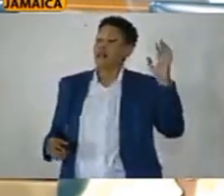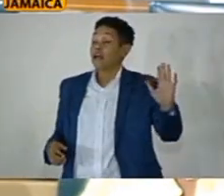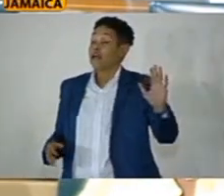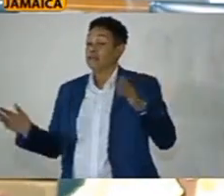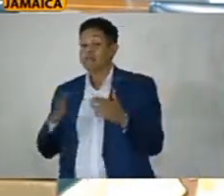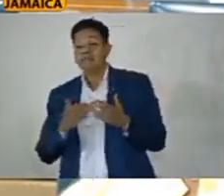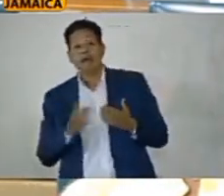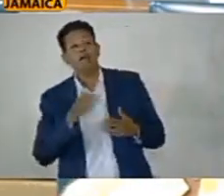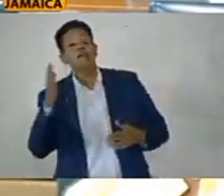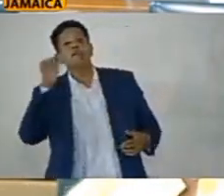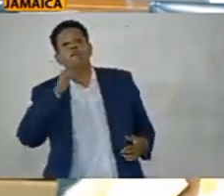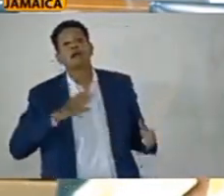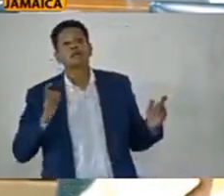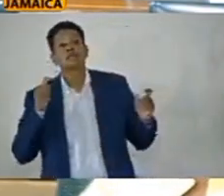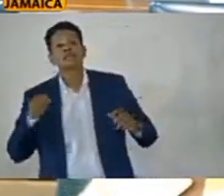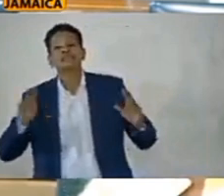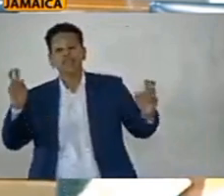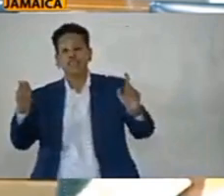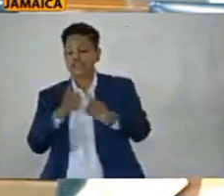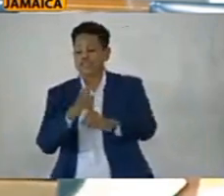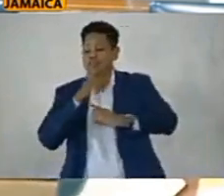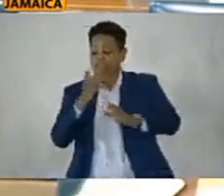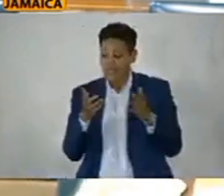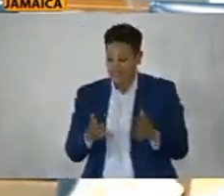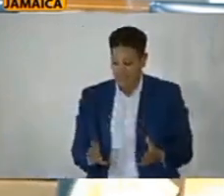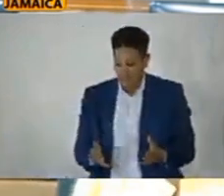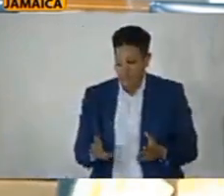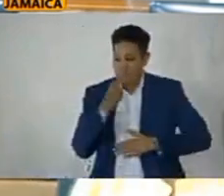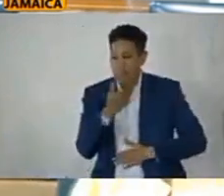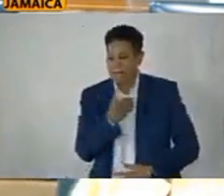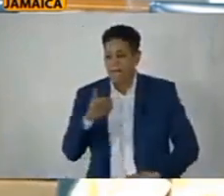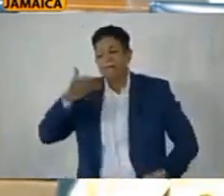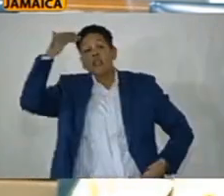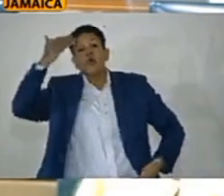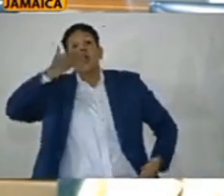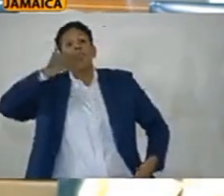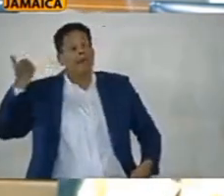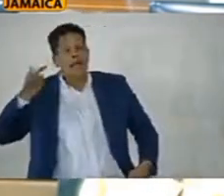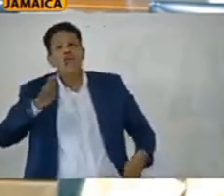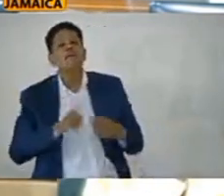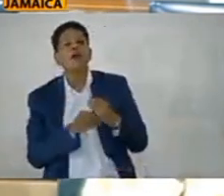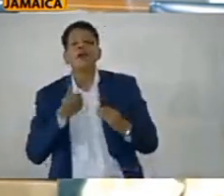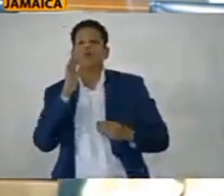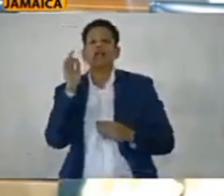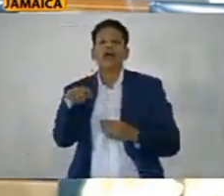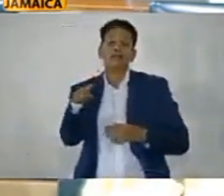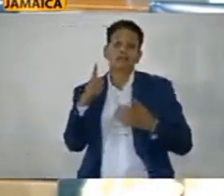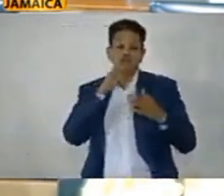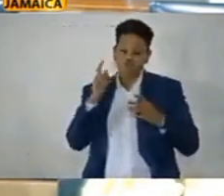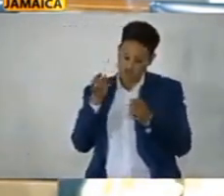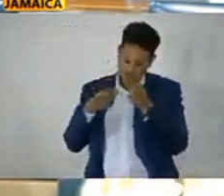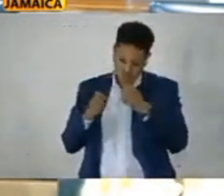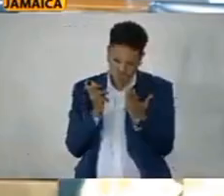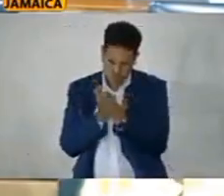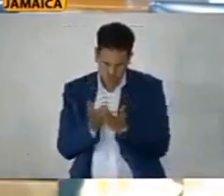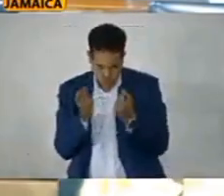this matter is clear. The members know better, and I would ask them to conform. We will